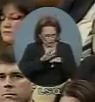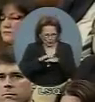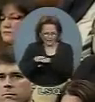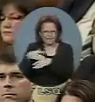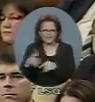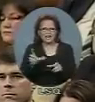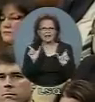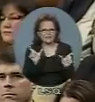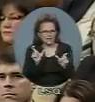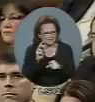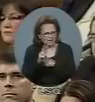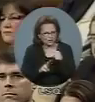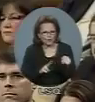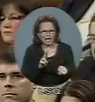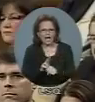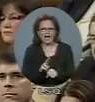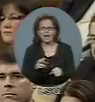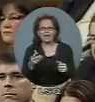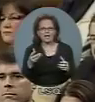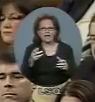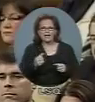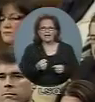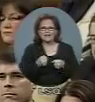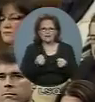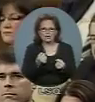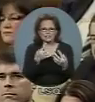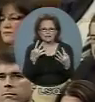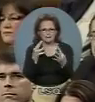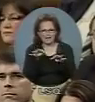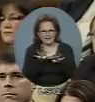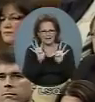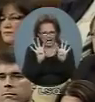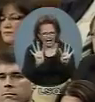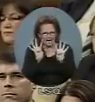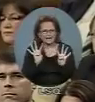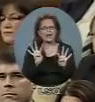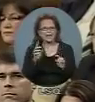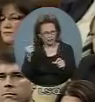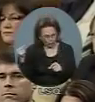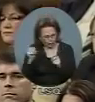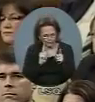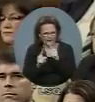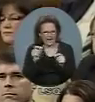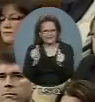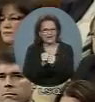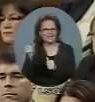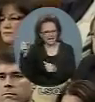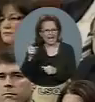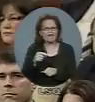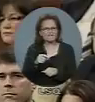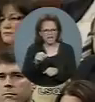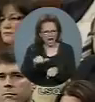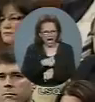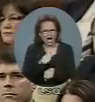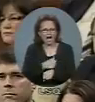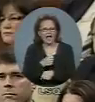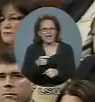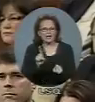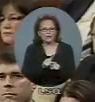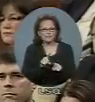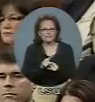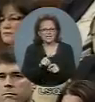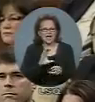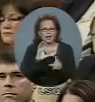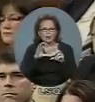government and other Afghan agencies. And I gather today the Afghan Independent Human Rights Commission held a press conference in Kabul to correct the record on some of